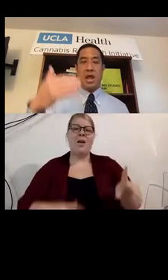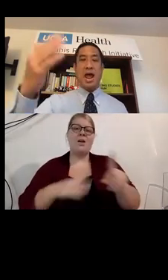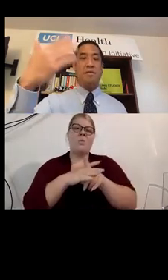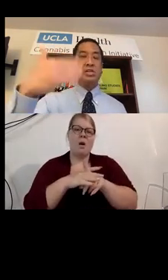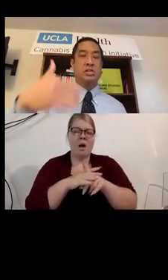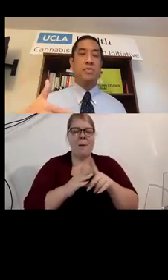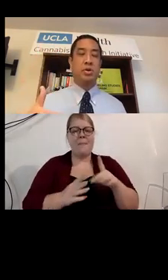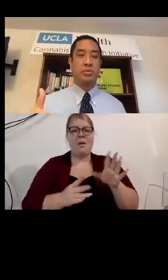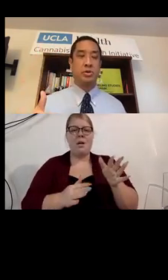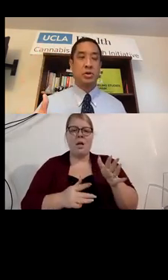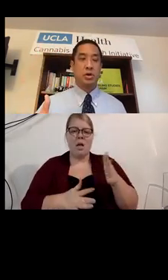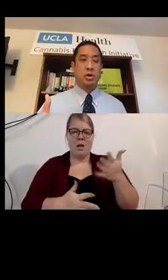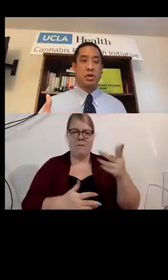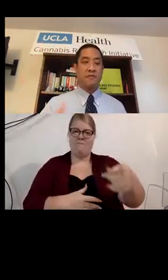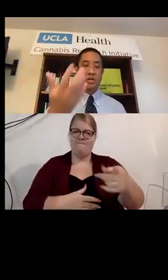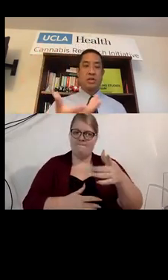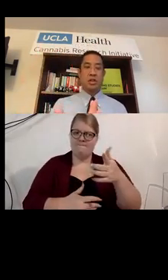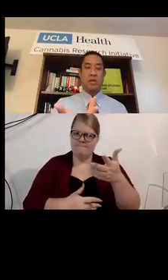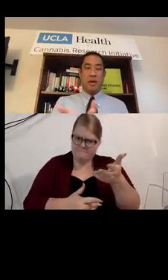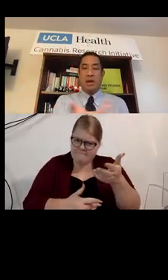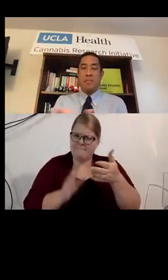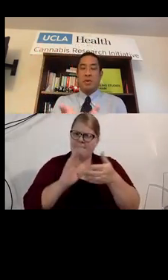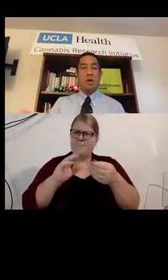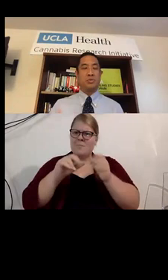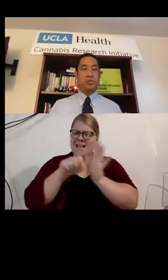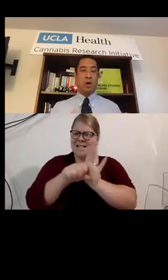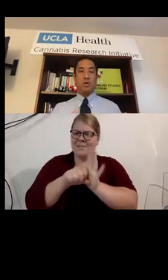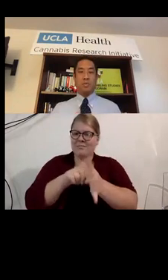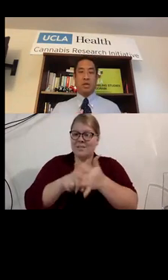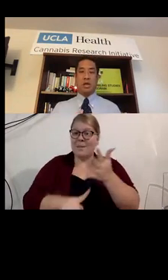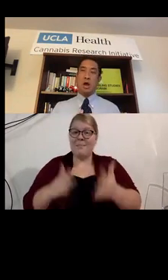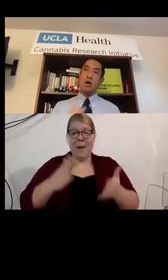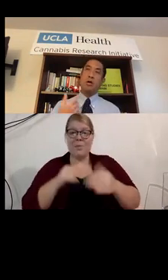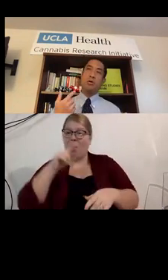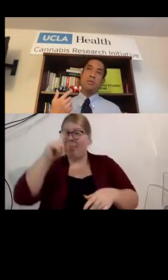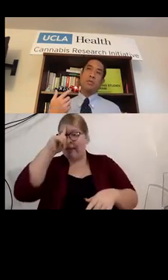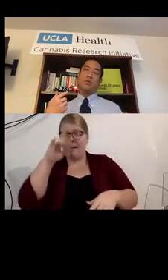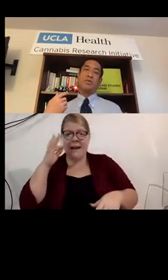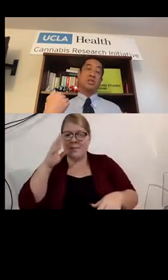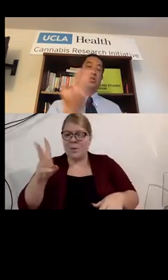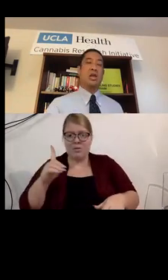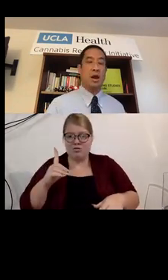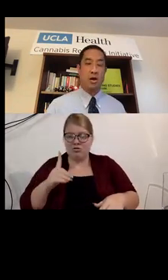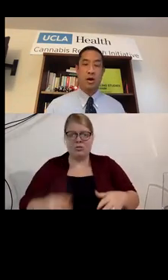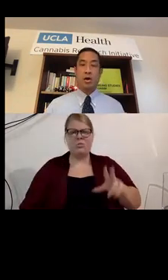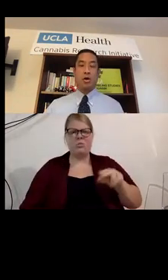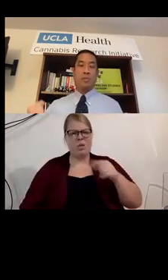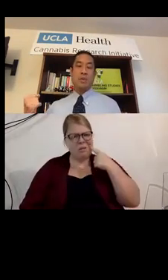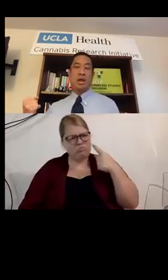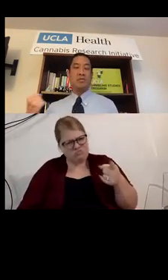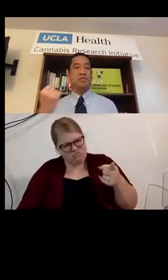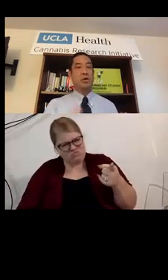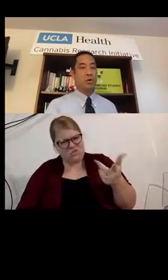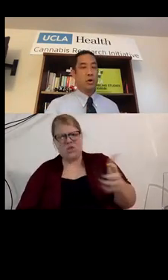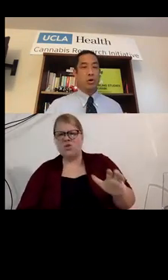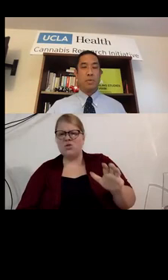program, and they have these symptoms, the first thing you think about may not be cannabis withdrawal. You may say, oh, they're resistant to care, or maybe